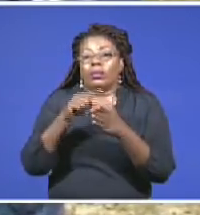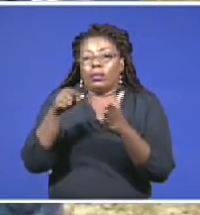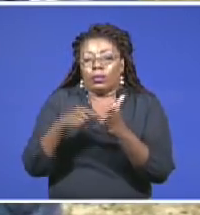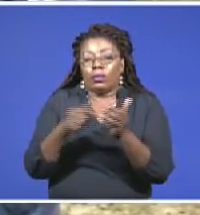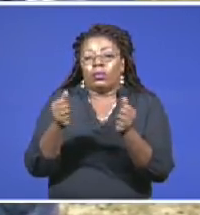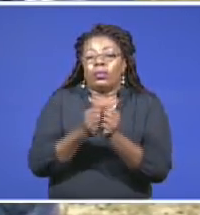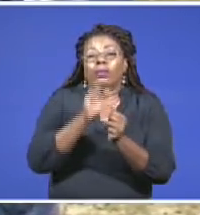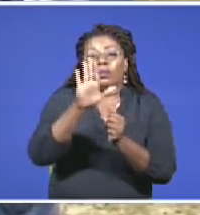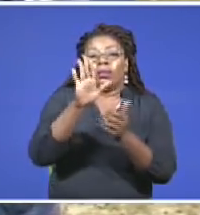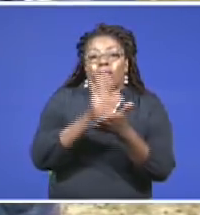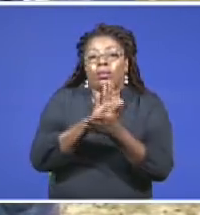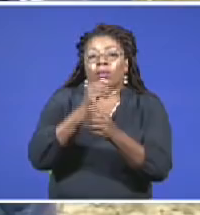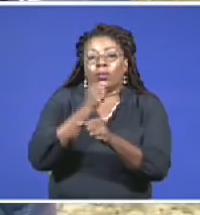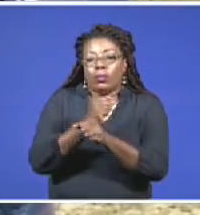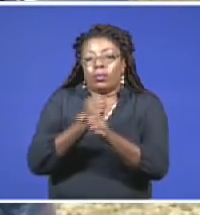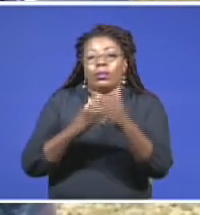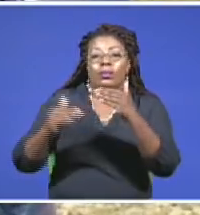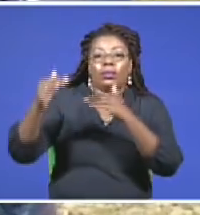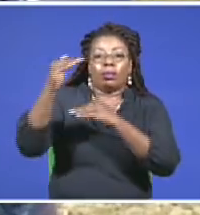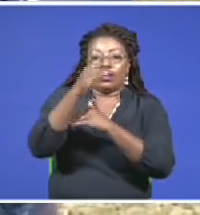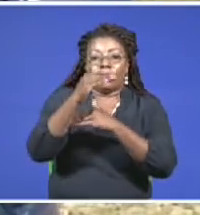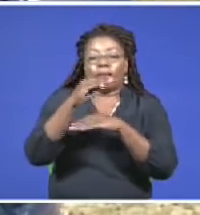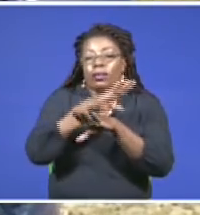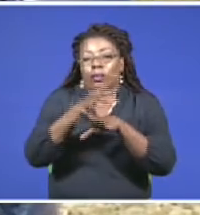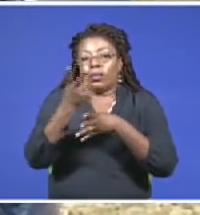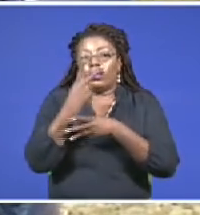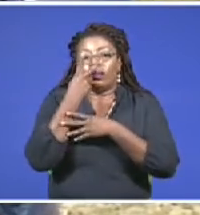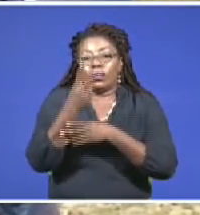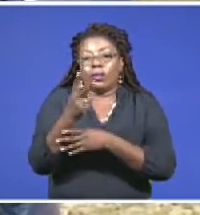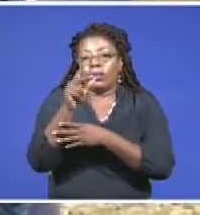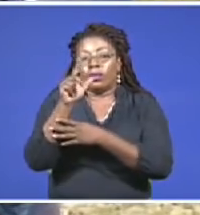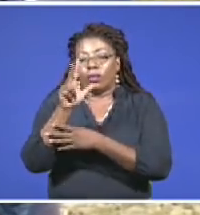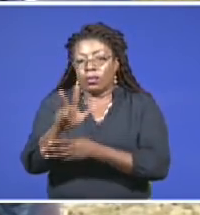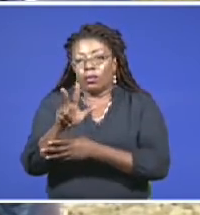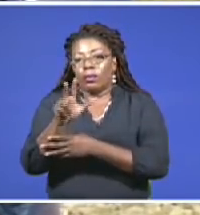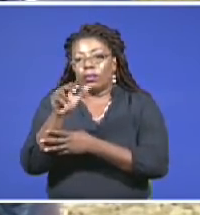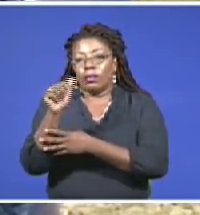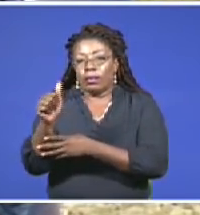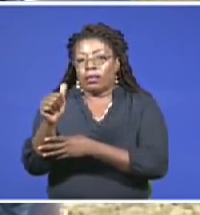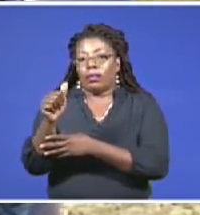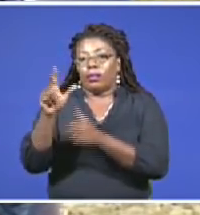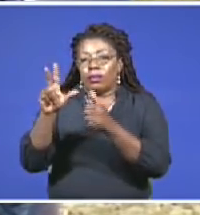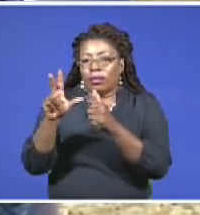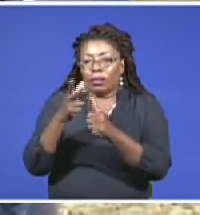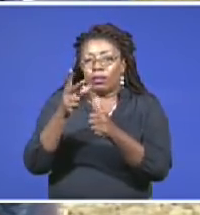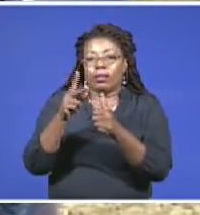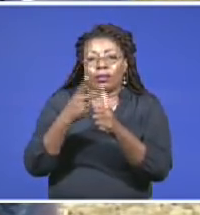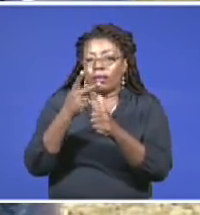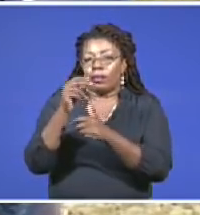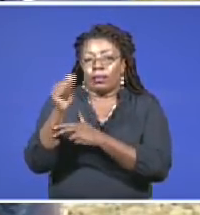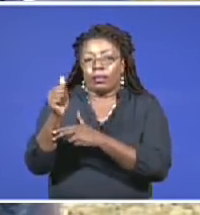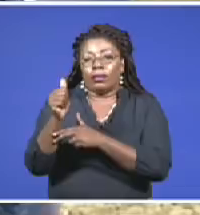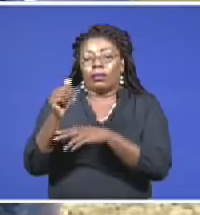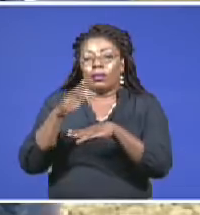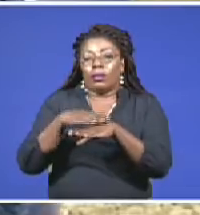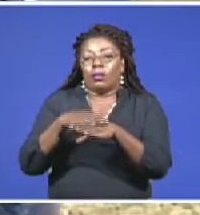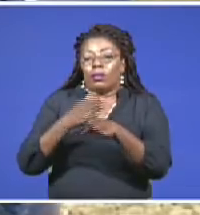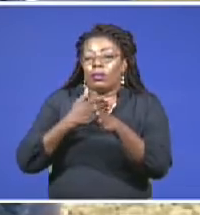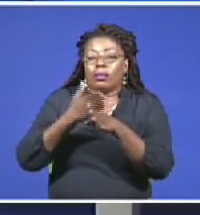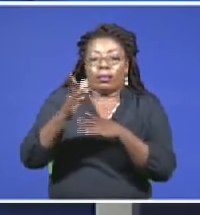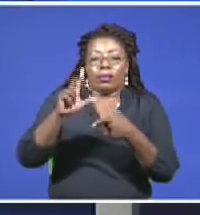your schoolwork as you excel. And I want to see you in the AAA, the Single A, the AA, and on to the Major